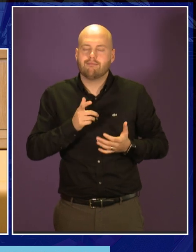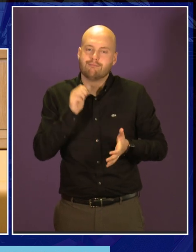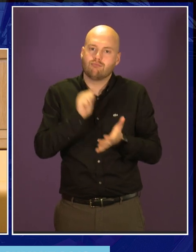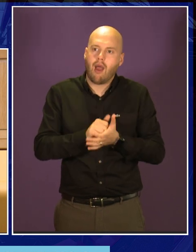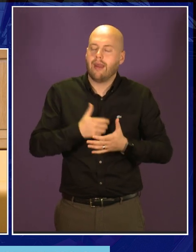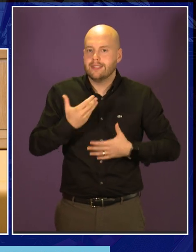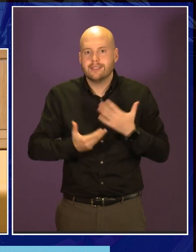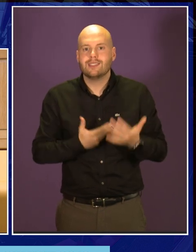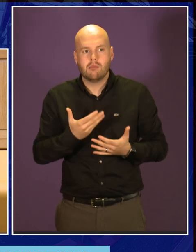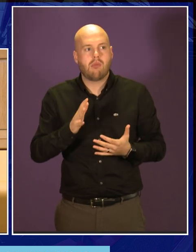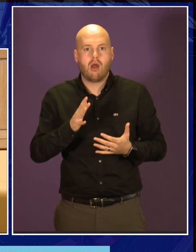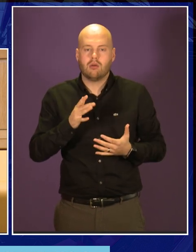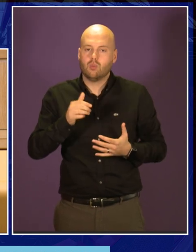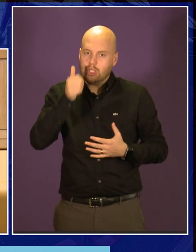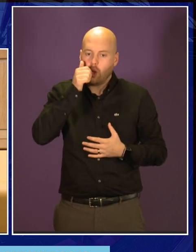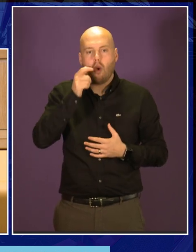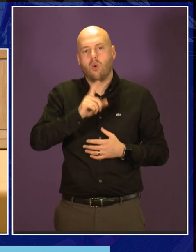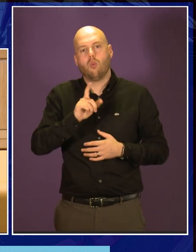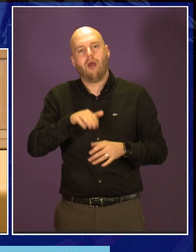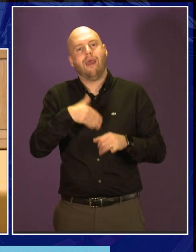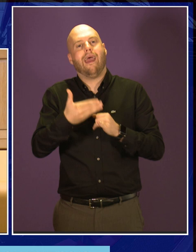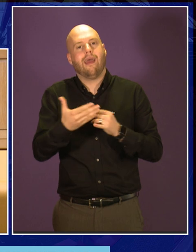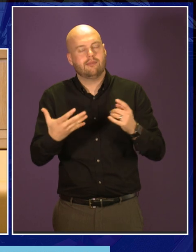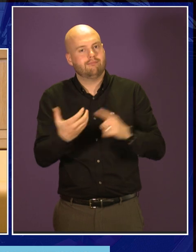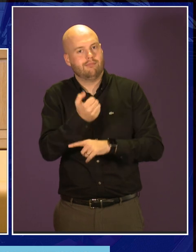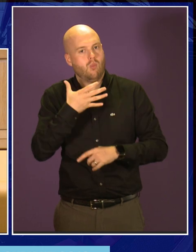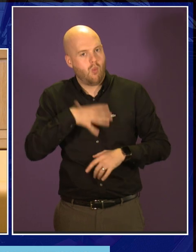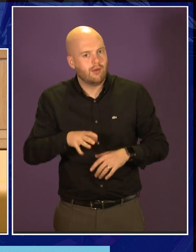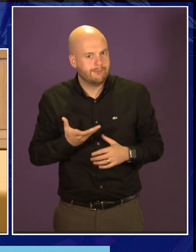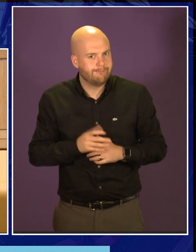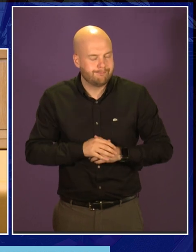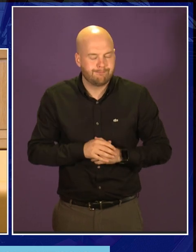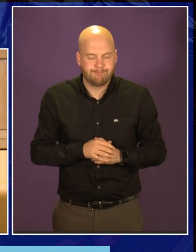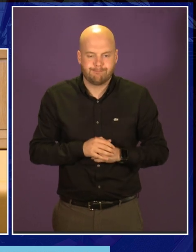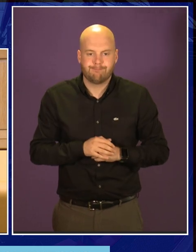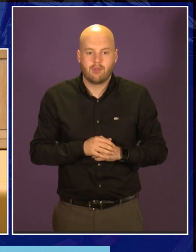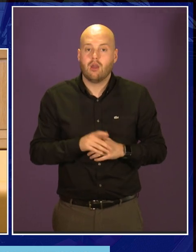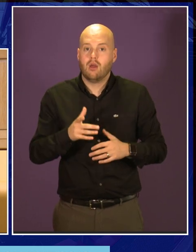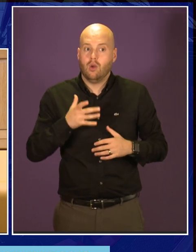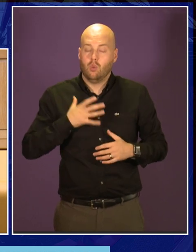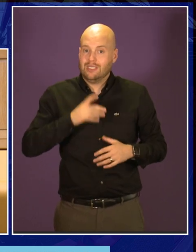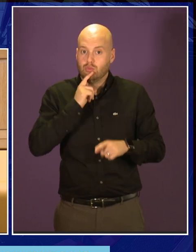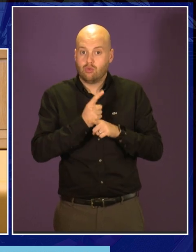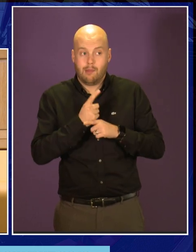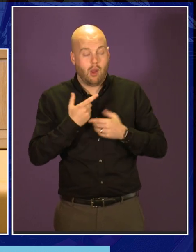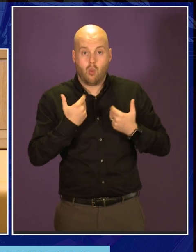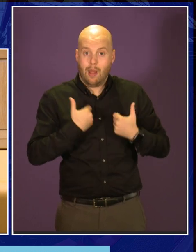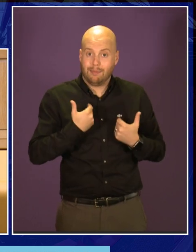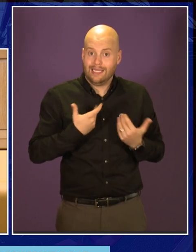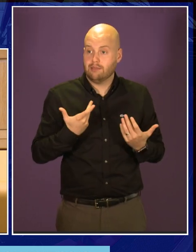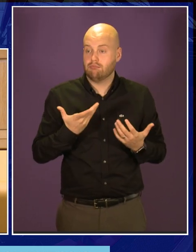where it is supposed to be. In as far as our economies are concerned, well-being is concerned, we're talking about